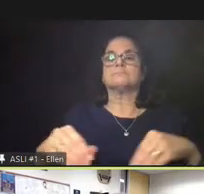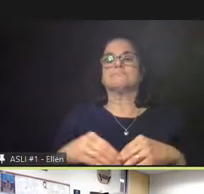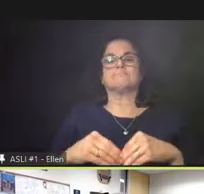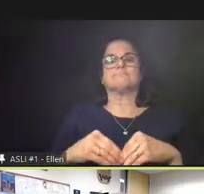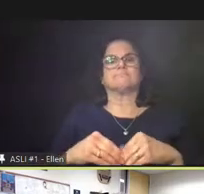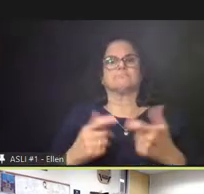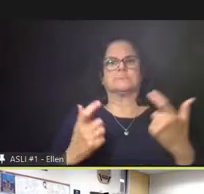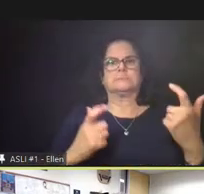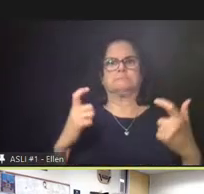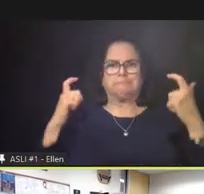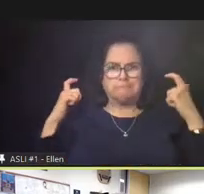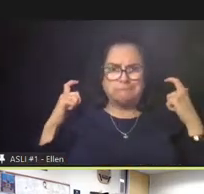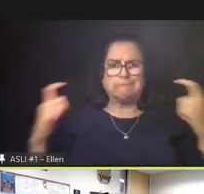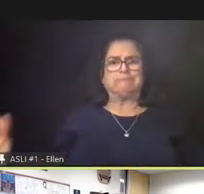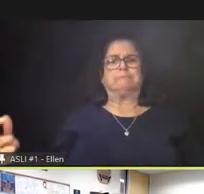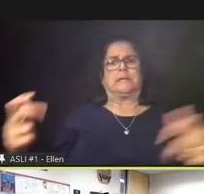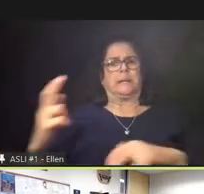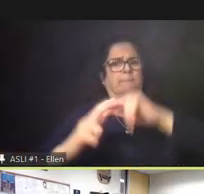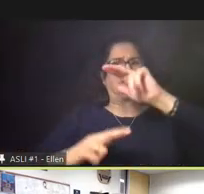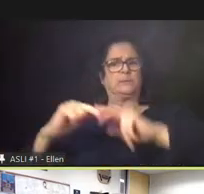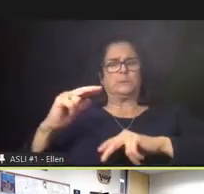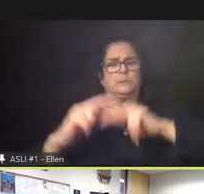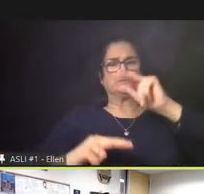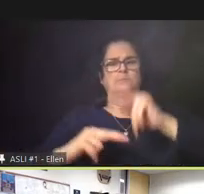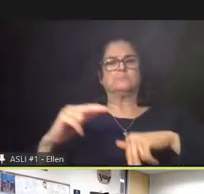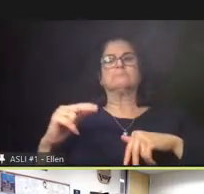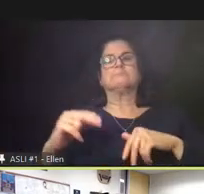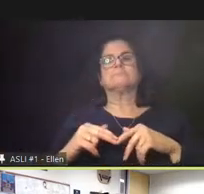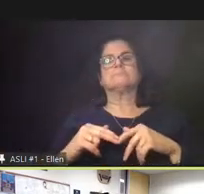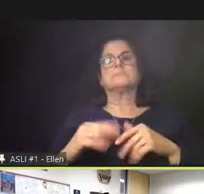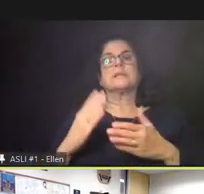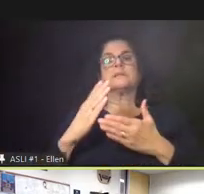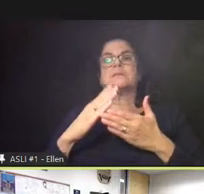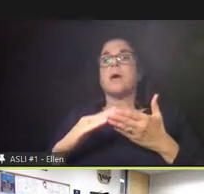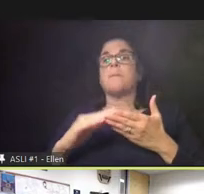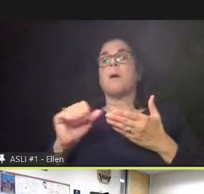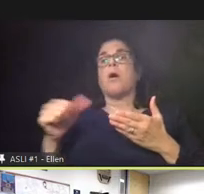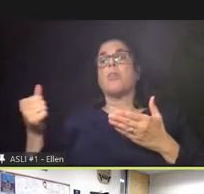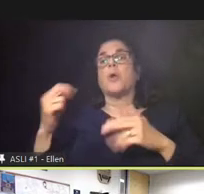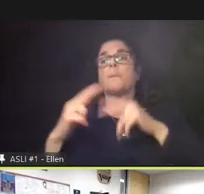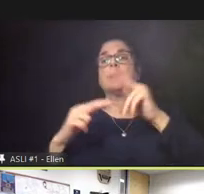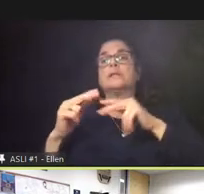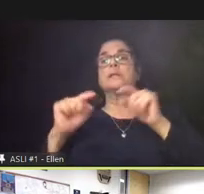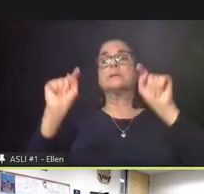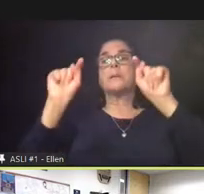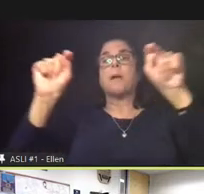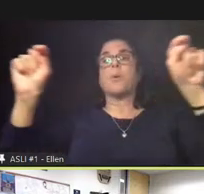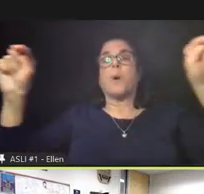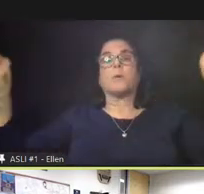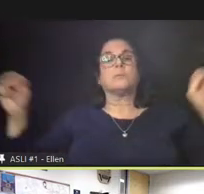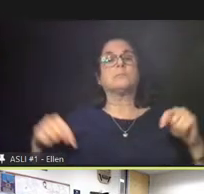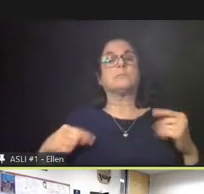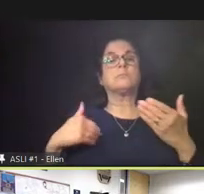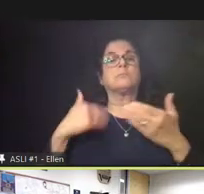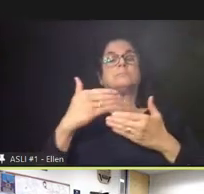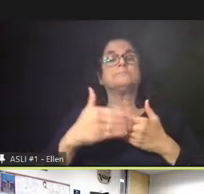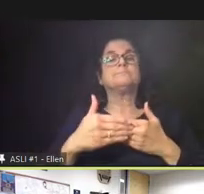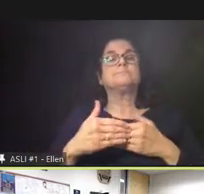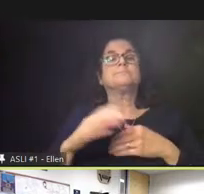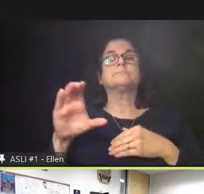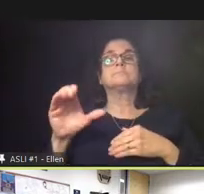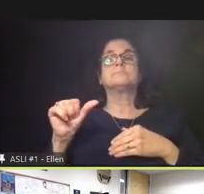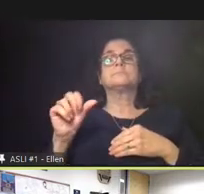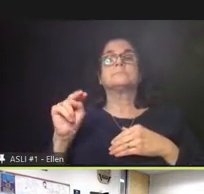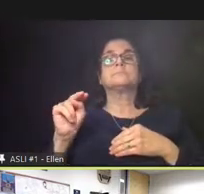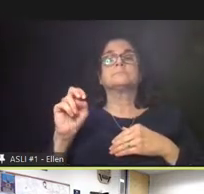and scope of the size of this building itself in relationship to some of the buildings in the background. Next slide. This is our canal tie